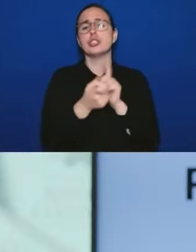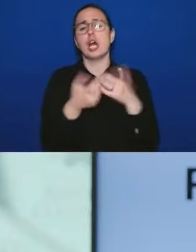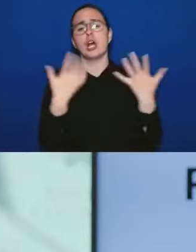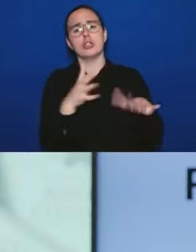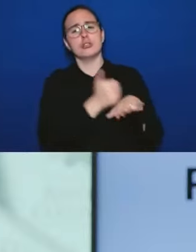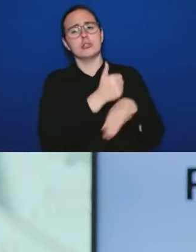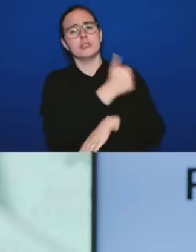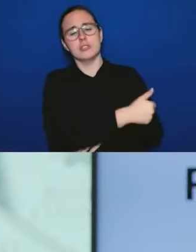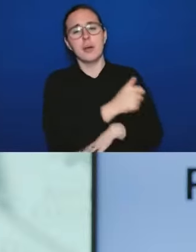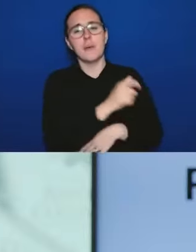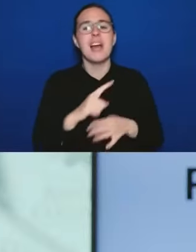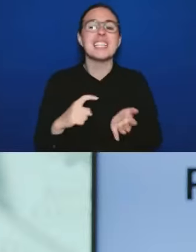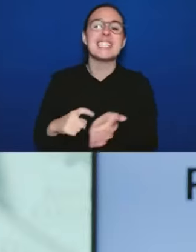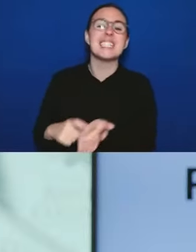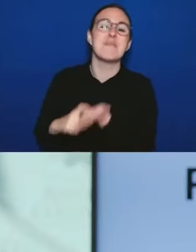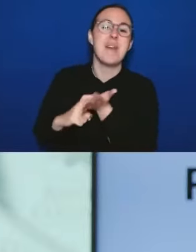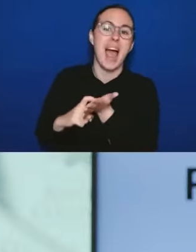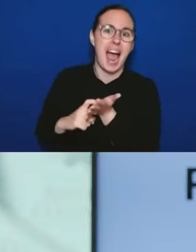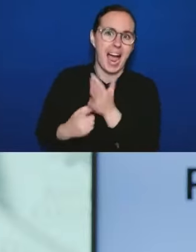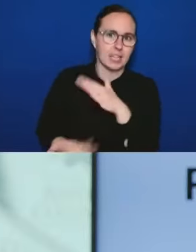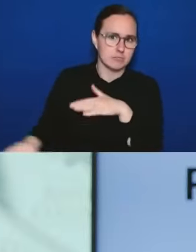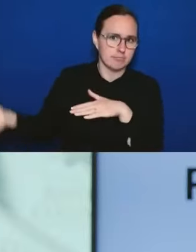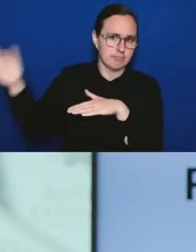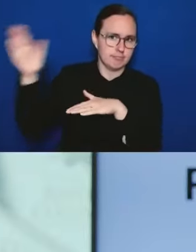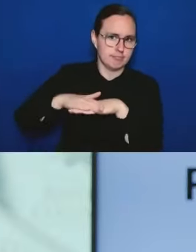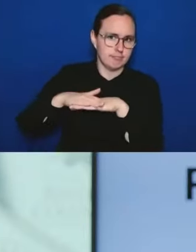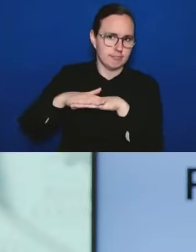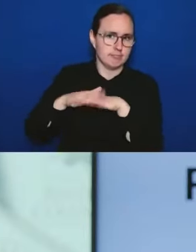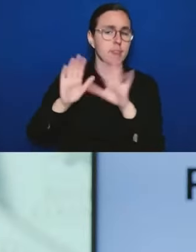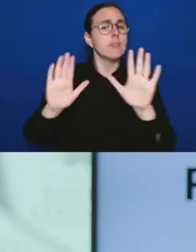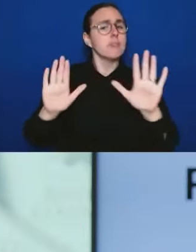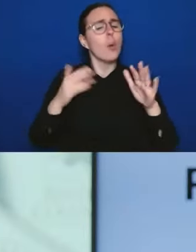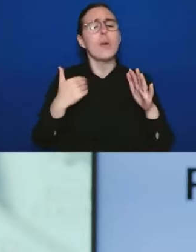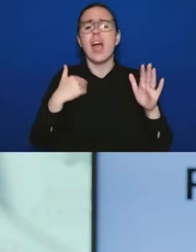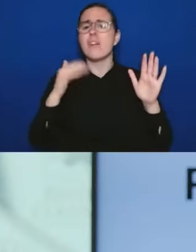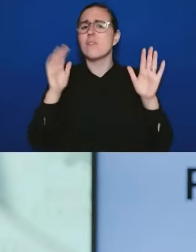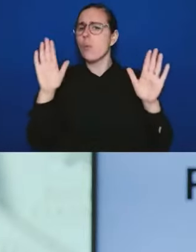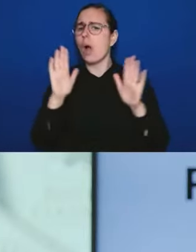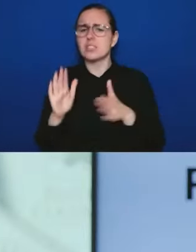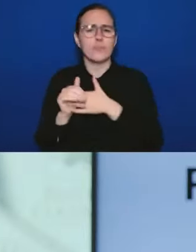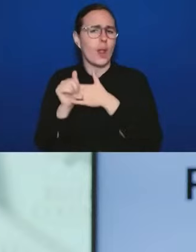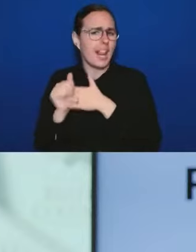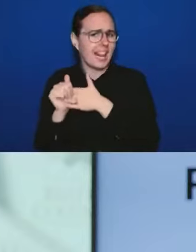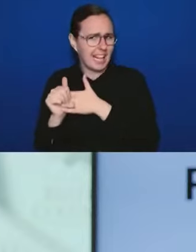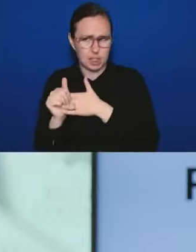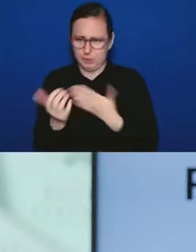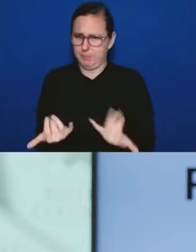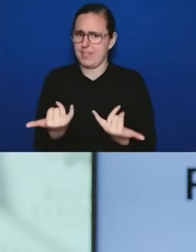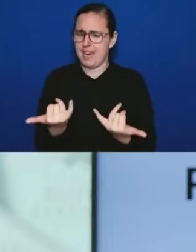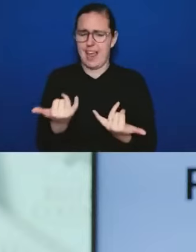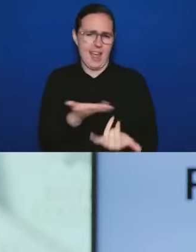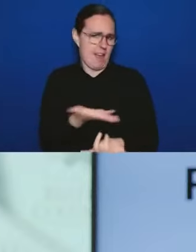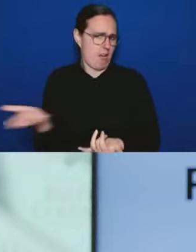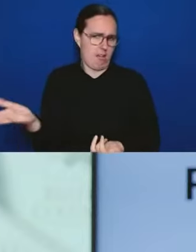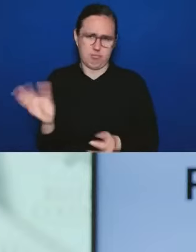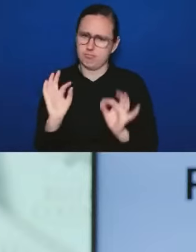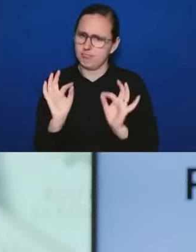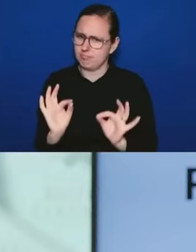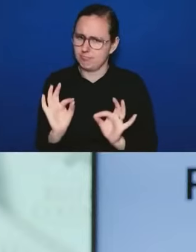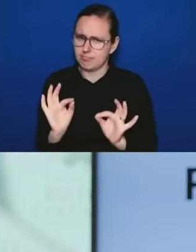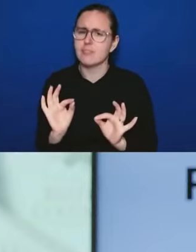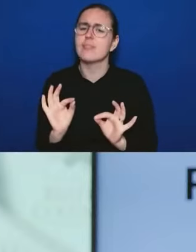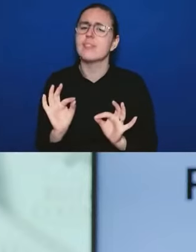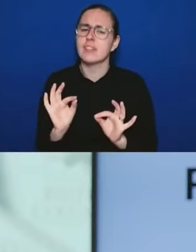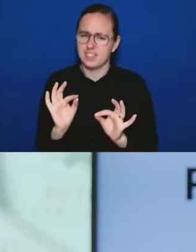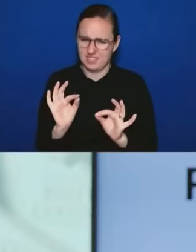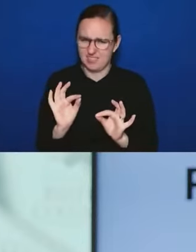now, in Dr. Kim Nguyen Chi, outstanding leaders like Dr. David Byers at the Provincial